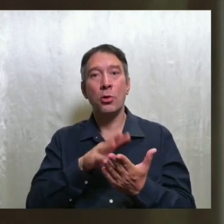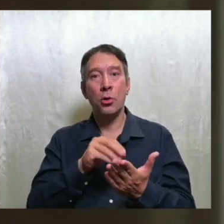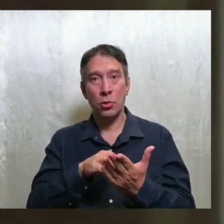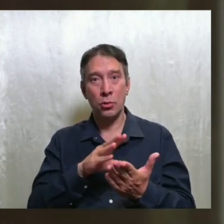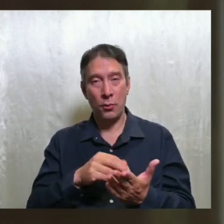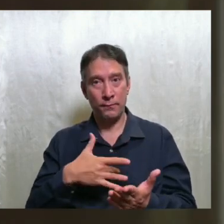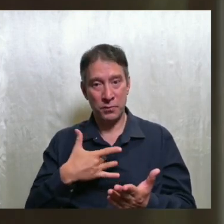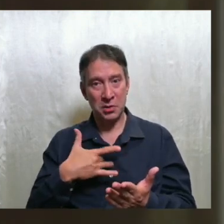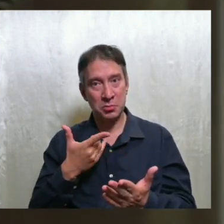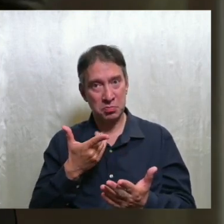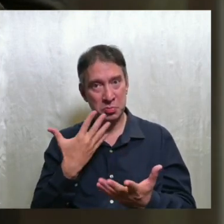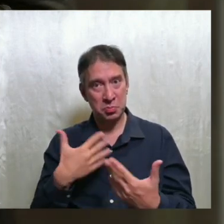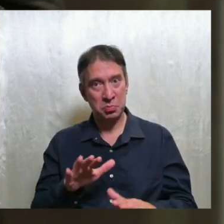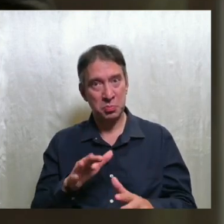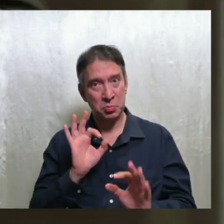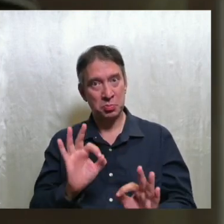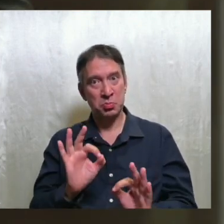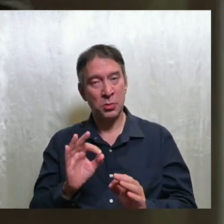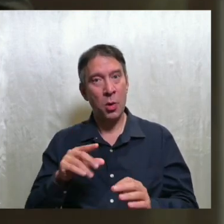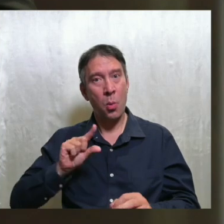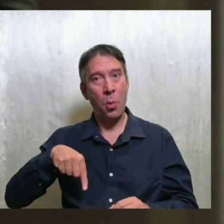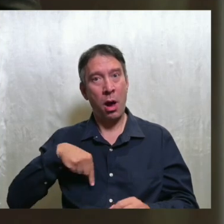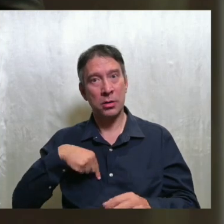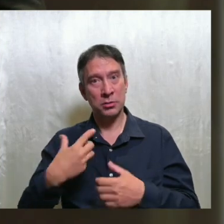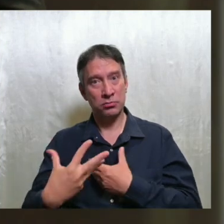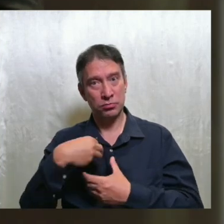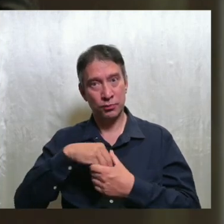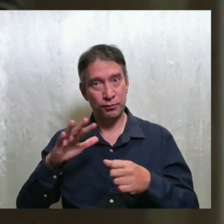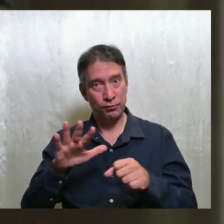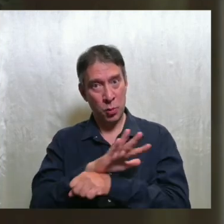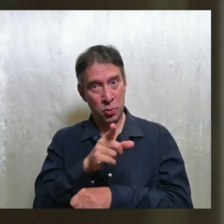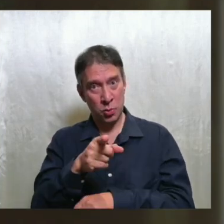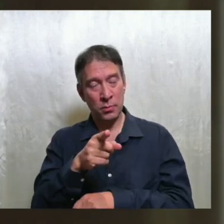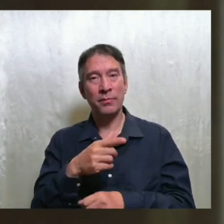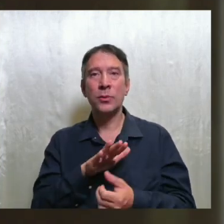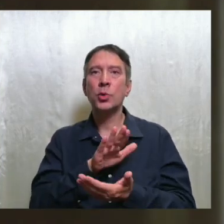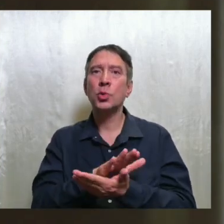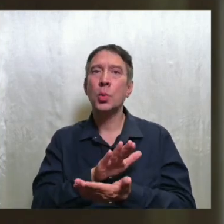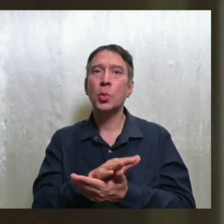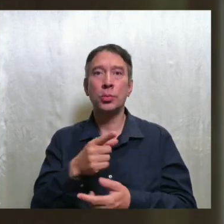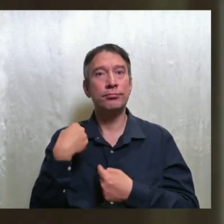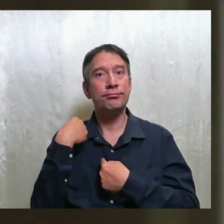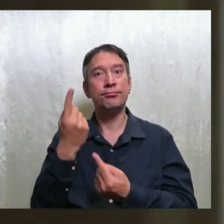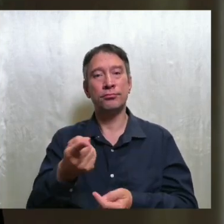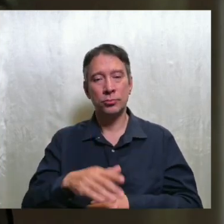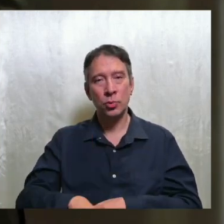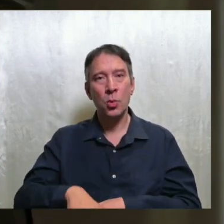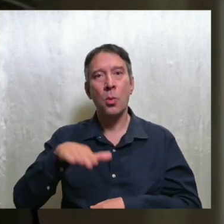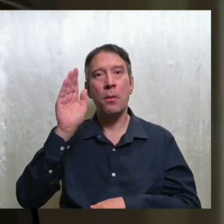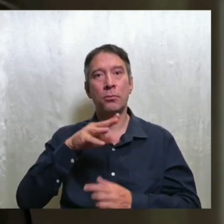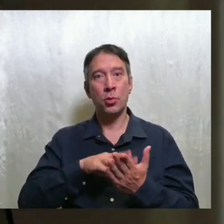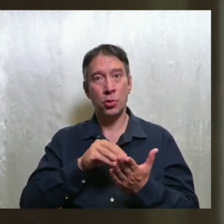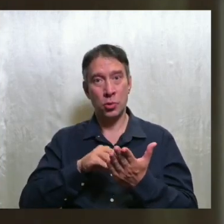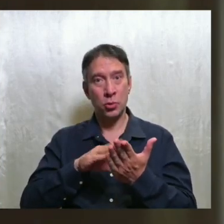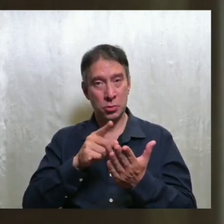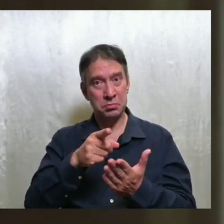began with some schooling, where there was structured learning experience that were driven by the curriculum and your teachers around. Then we graduated